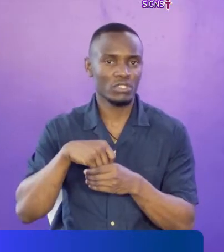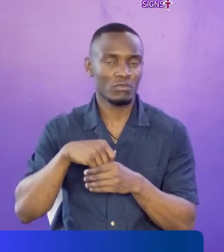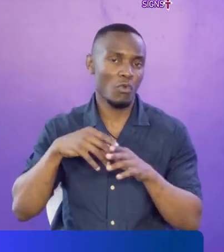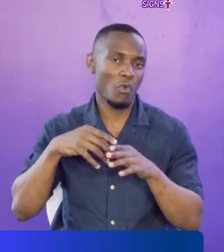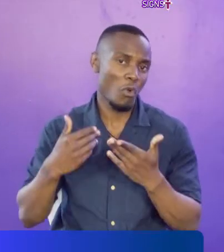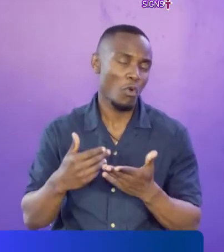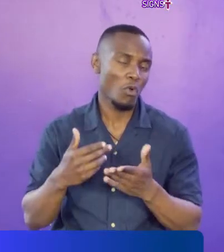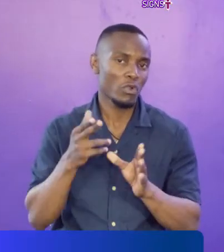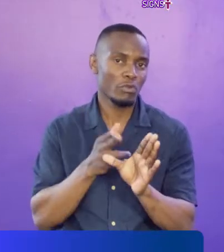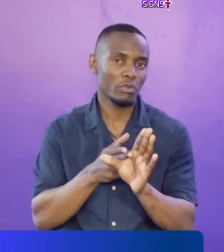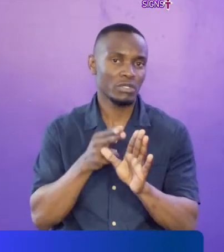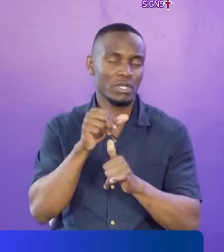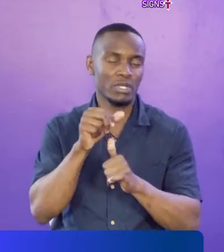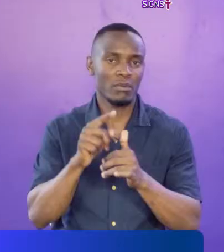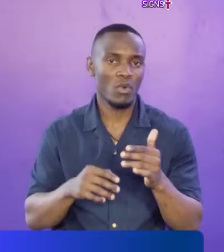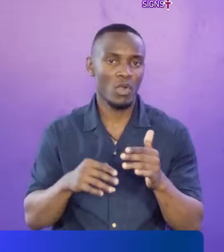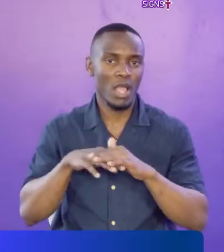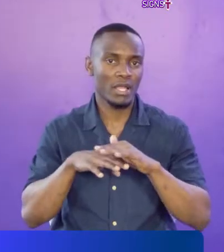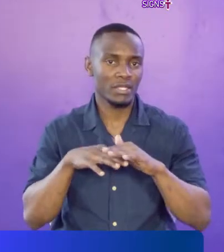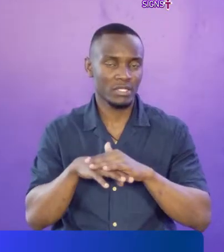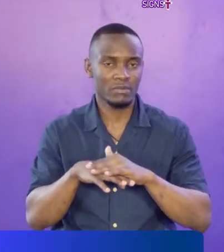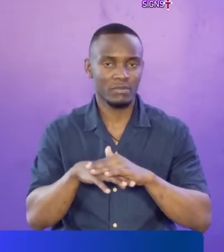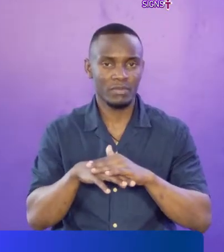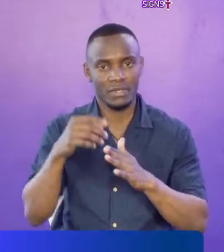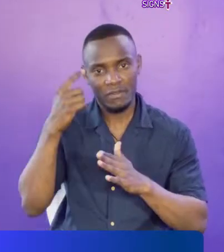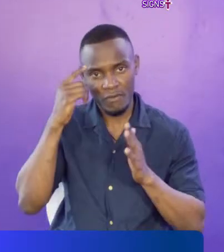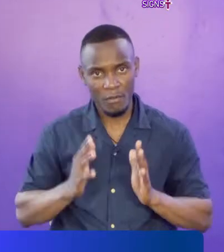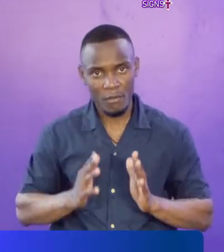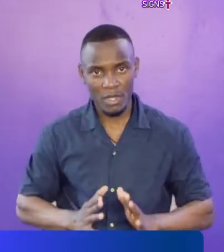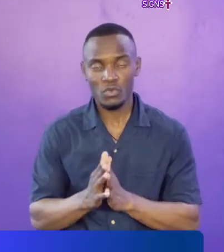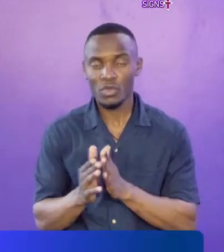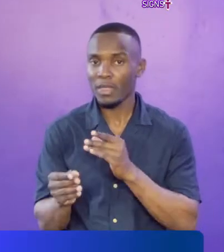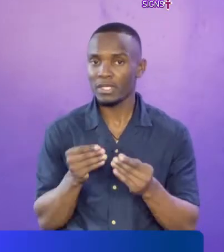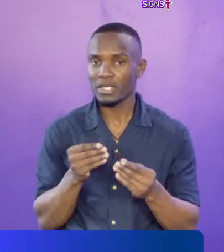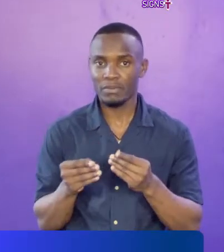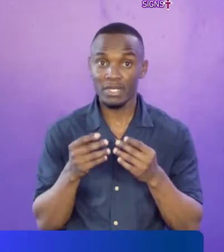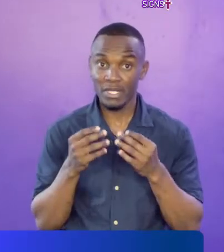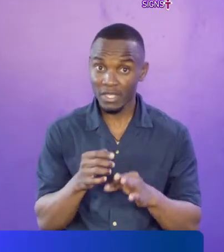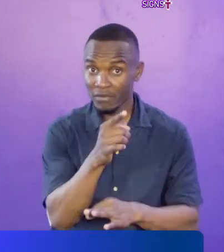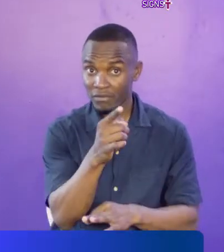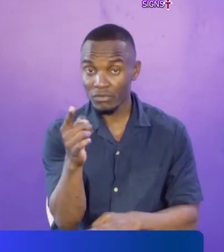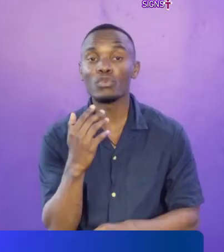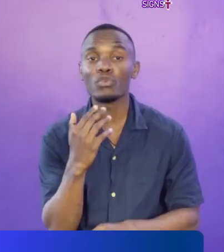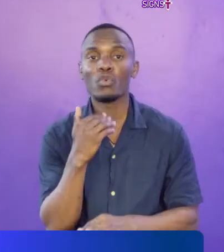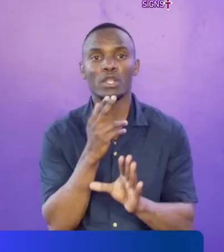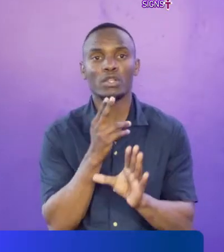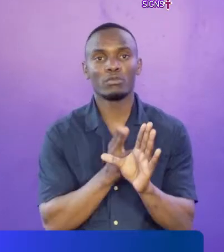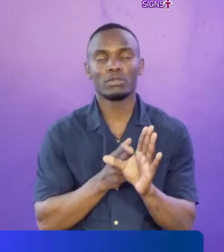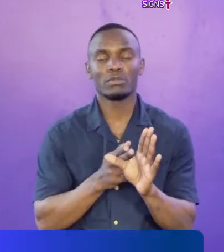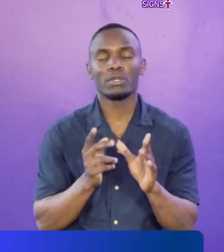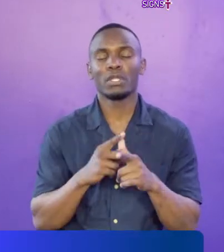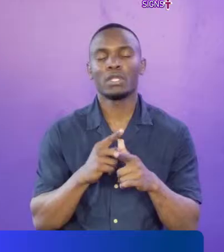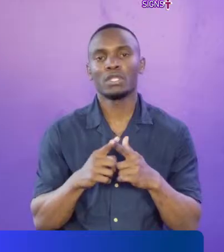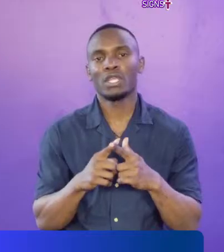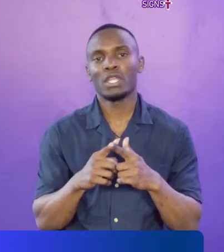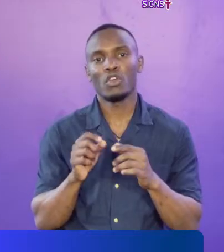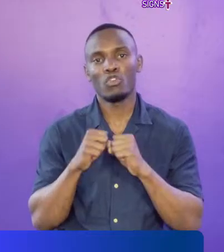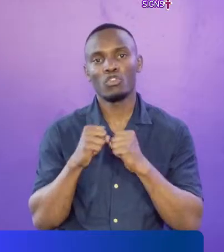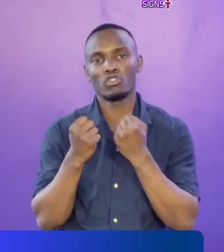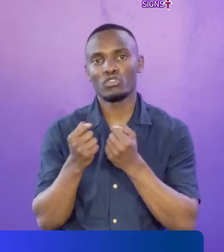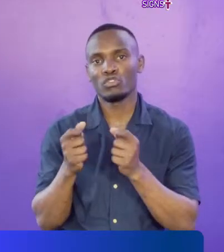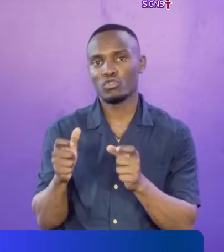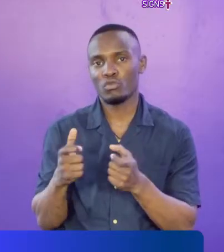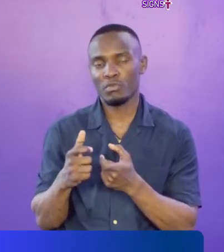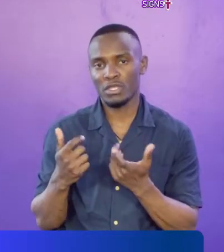digital accessibility for persons with disabilities. If you want to be a part of the conversation, kindly head on to our social media platforms. That is on